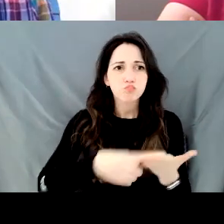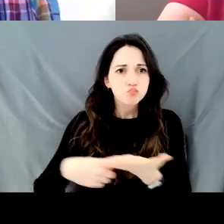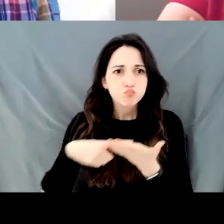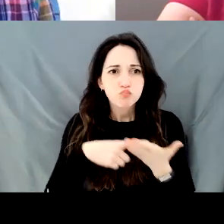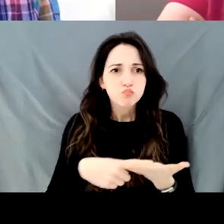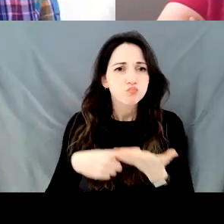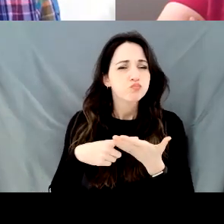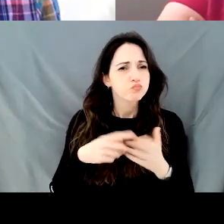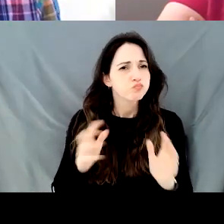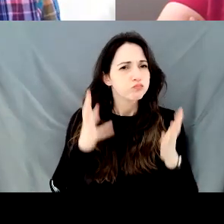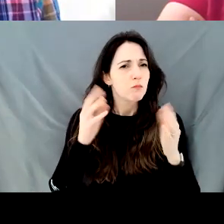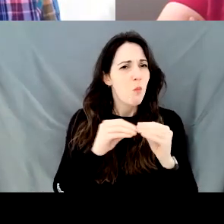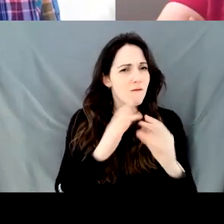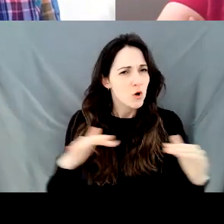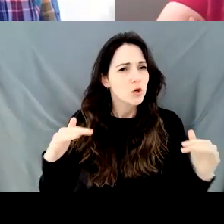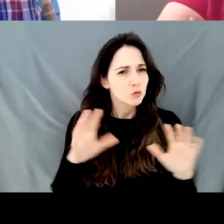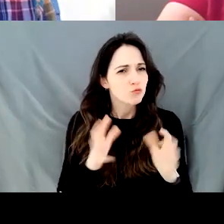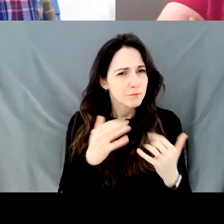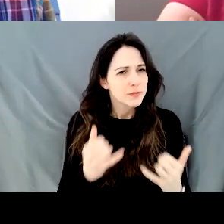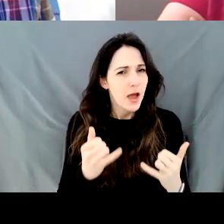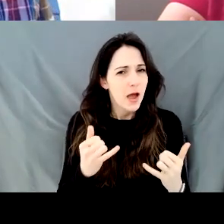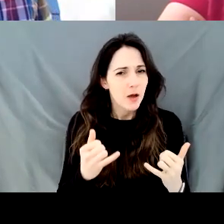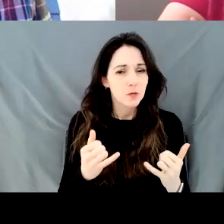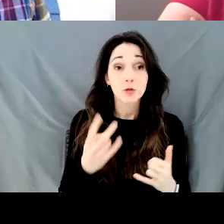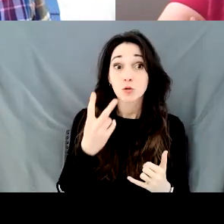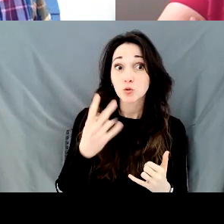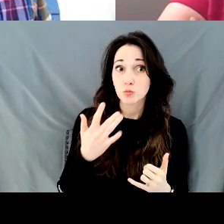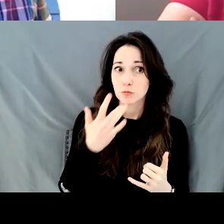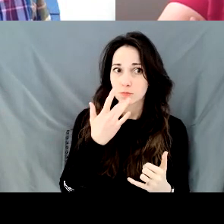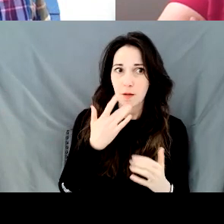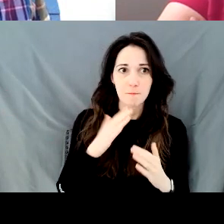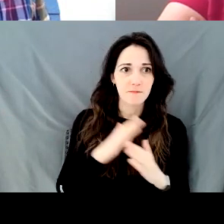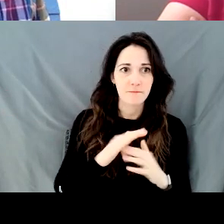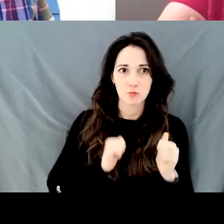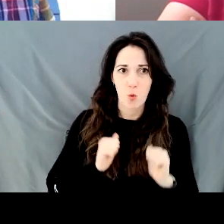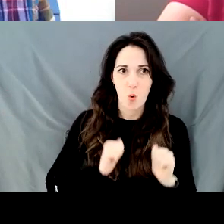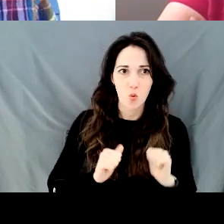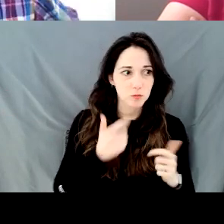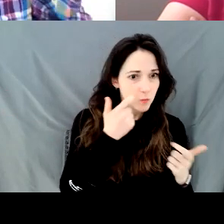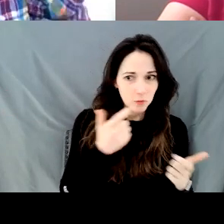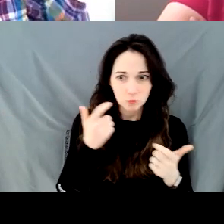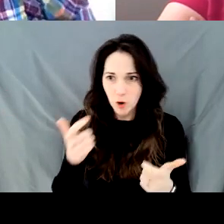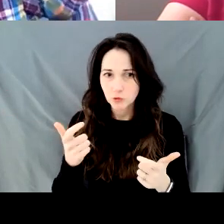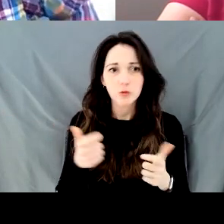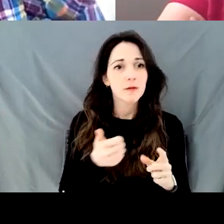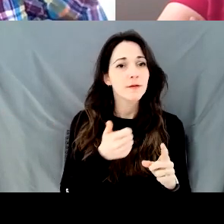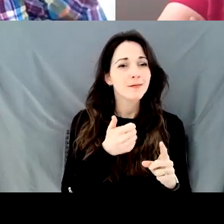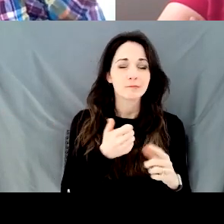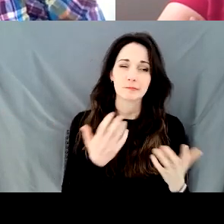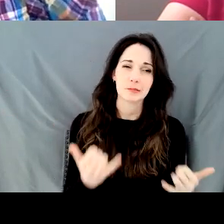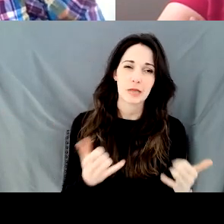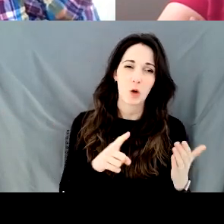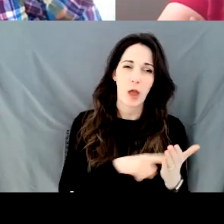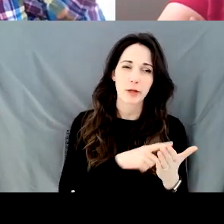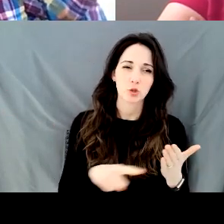groups now. I would also say like my two favorite shows where I felt really represented in have also been canceled, which